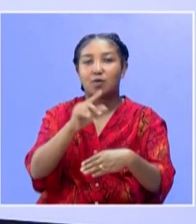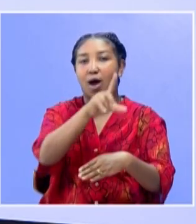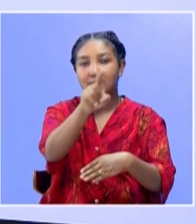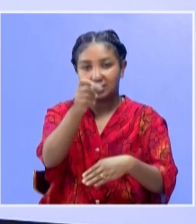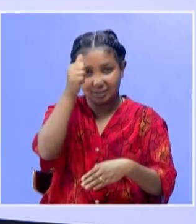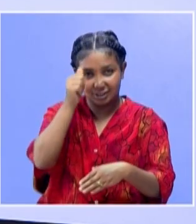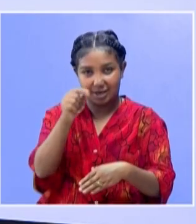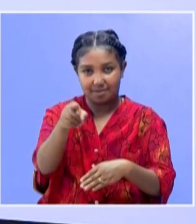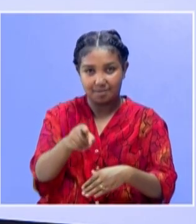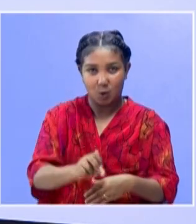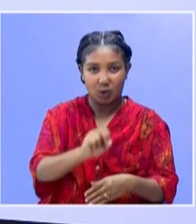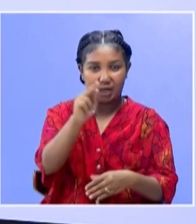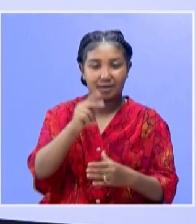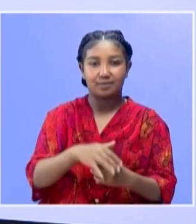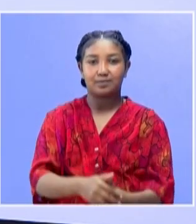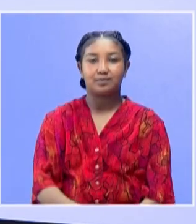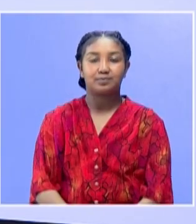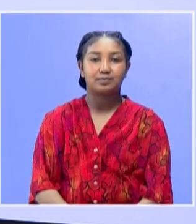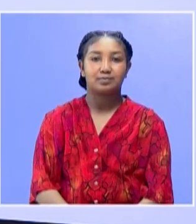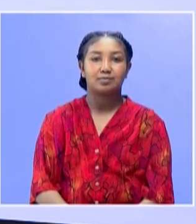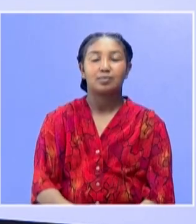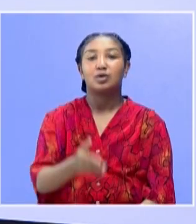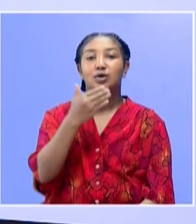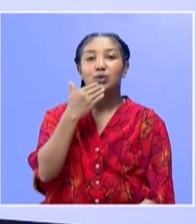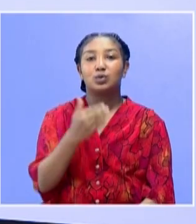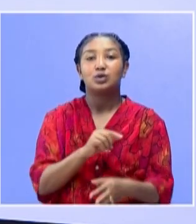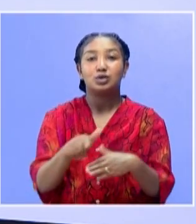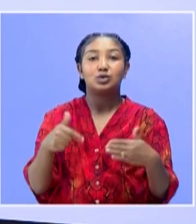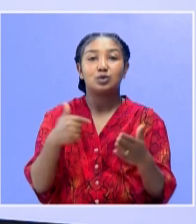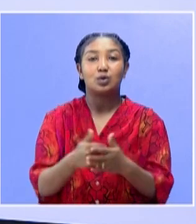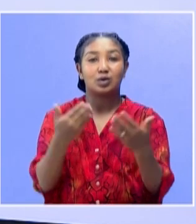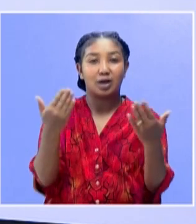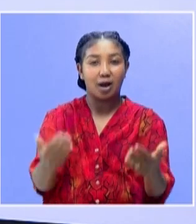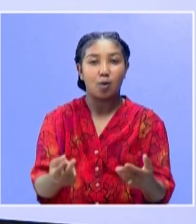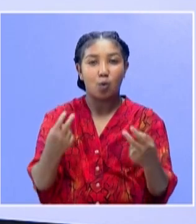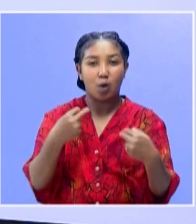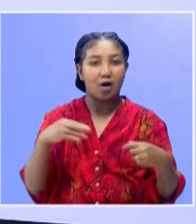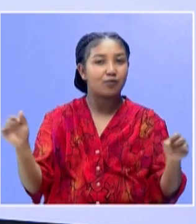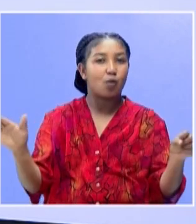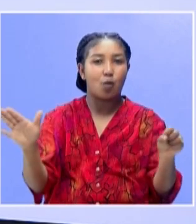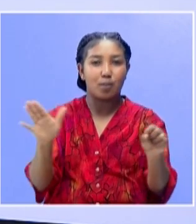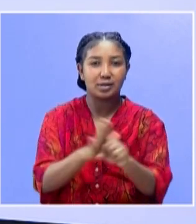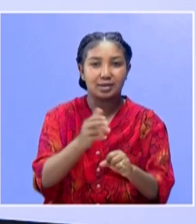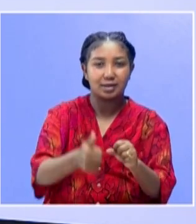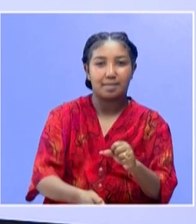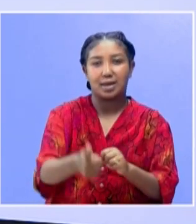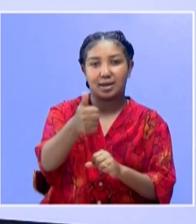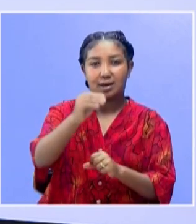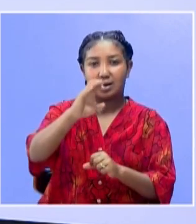him. Okay? Good. So now we have completed the main